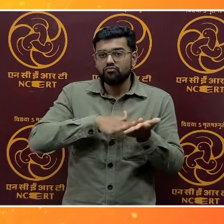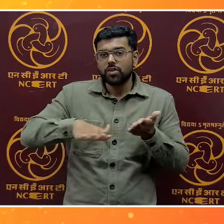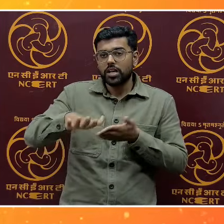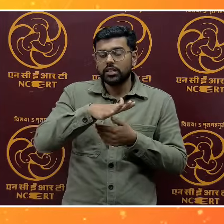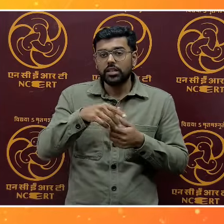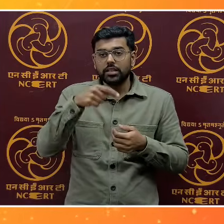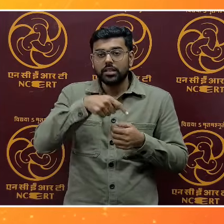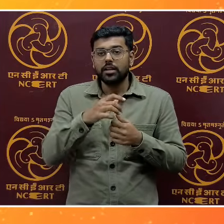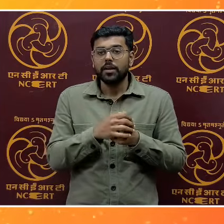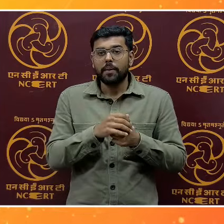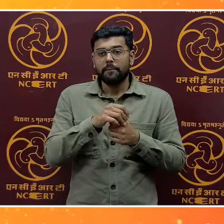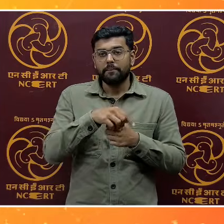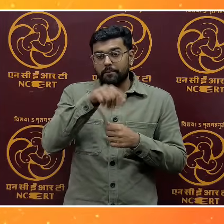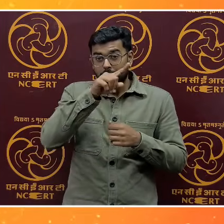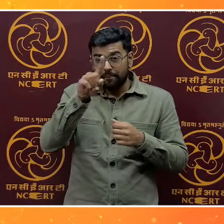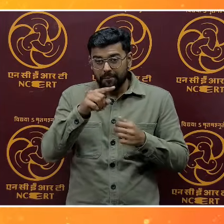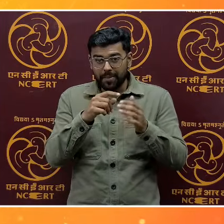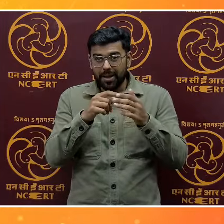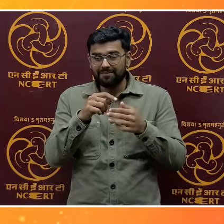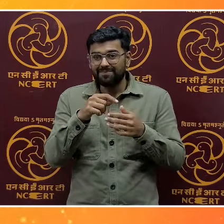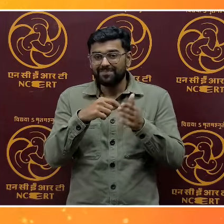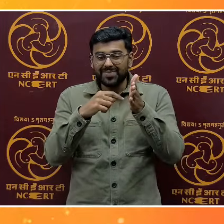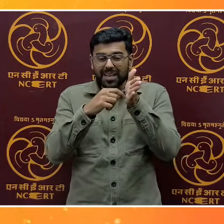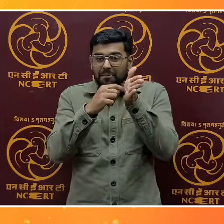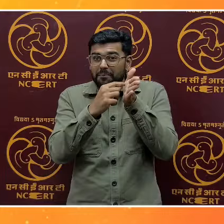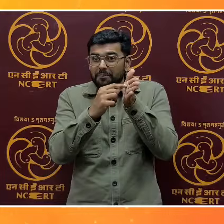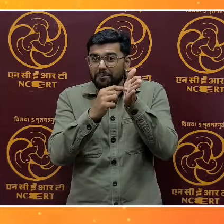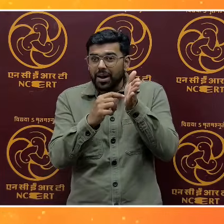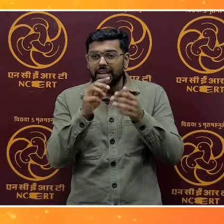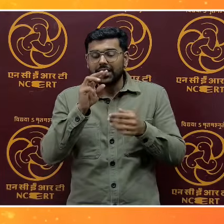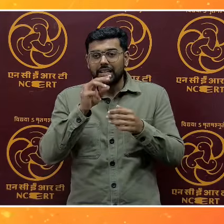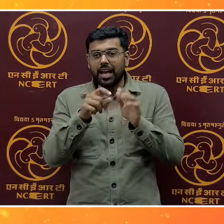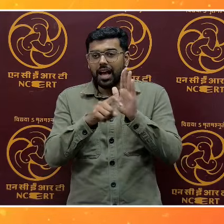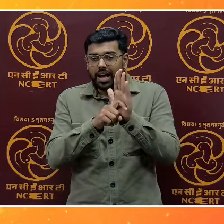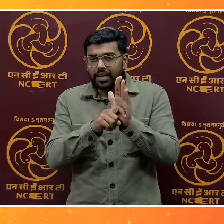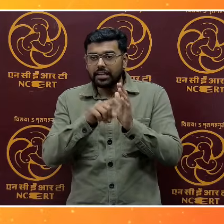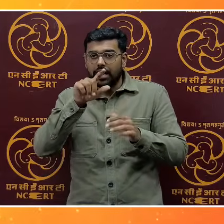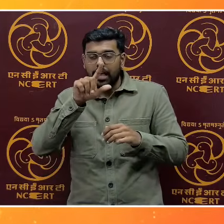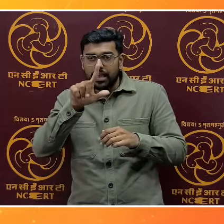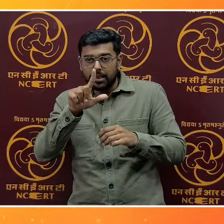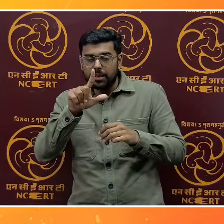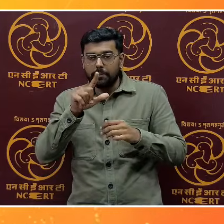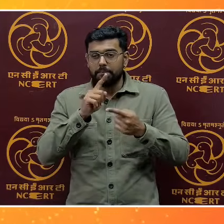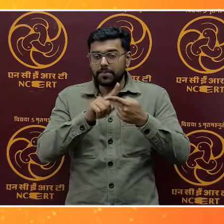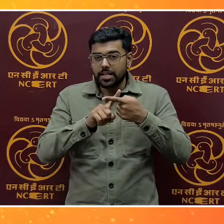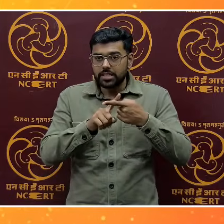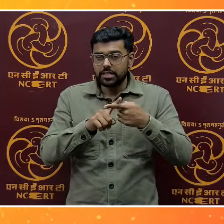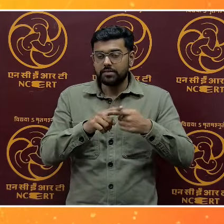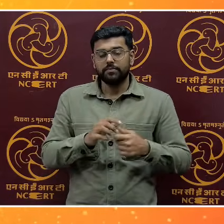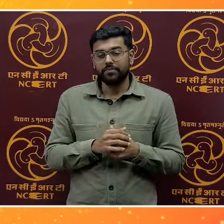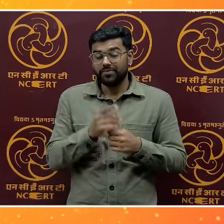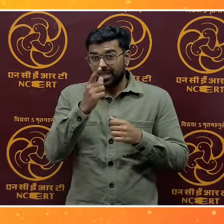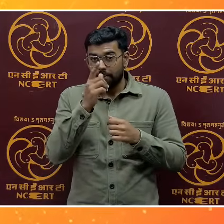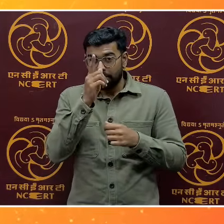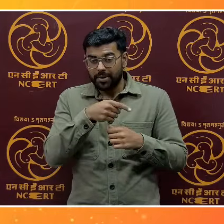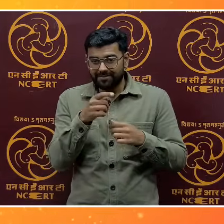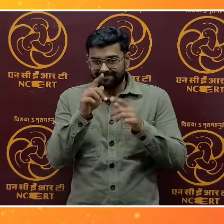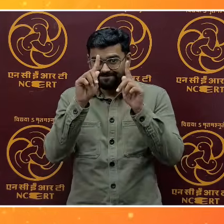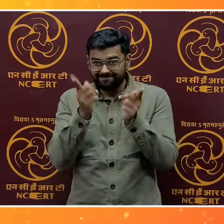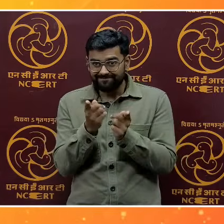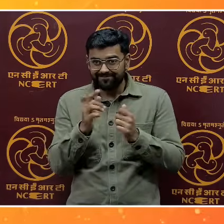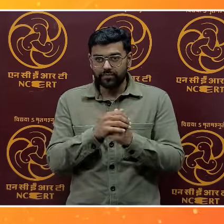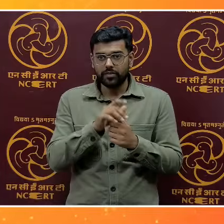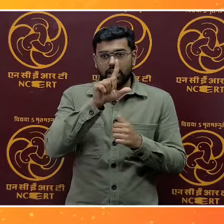will become pi r L plus pi r square. Here pi r is common and we have inside the brackets